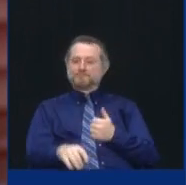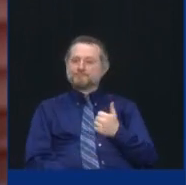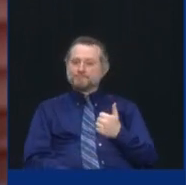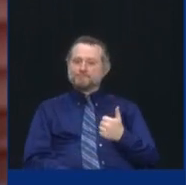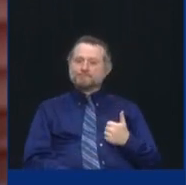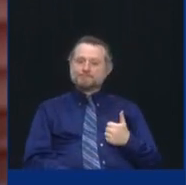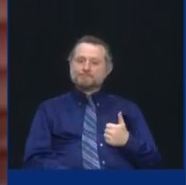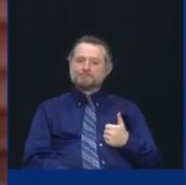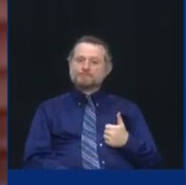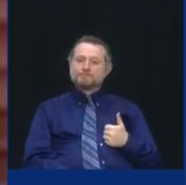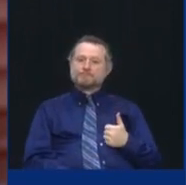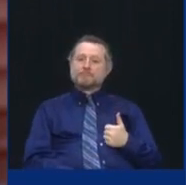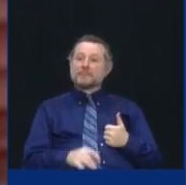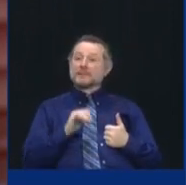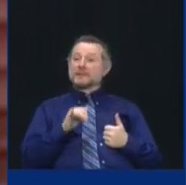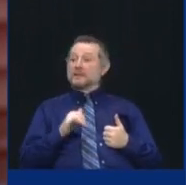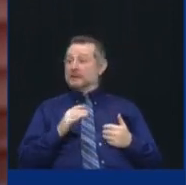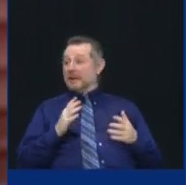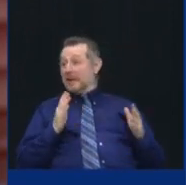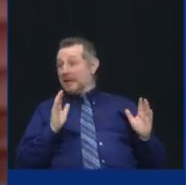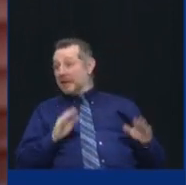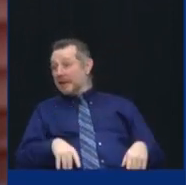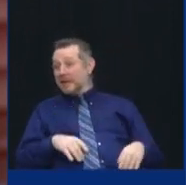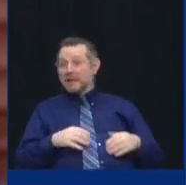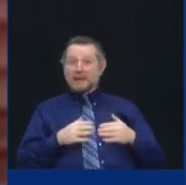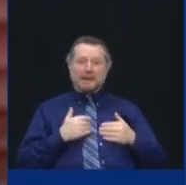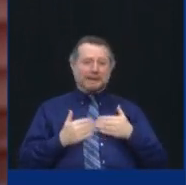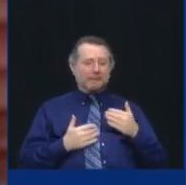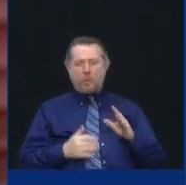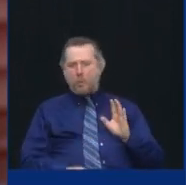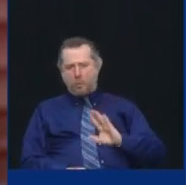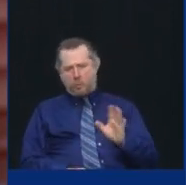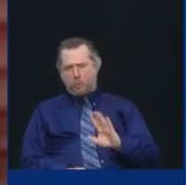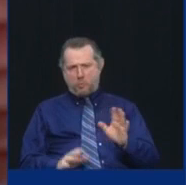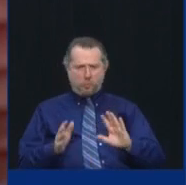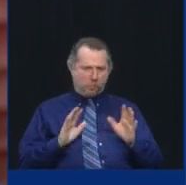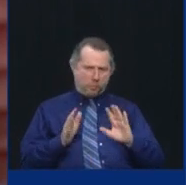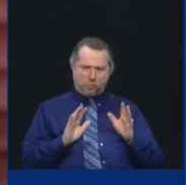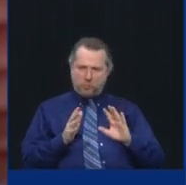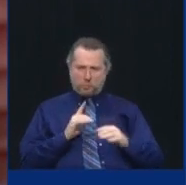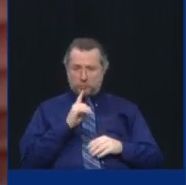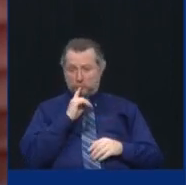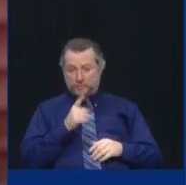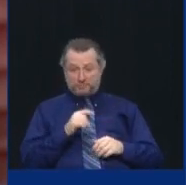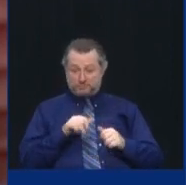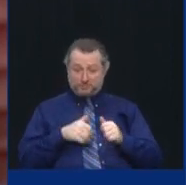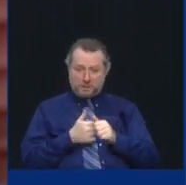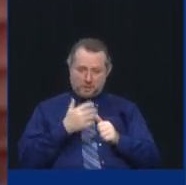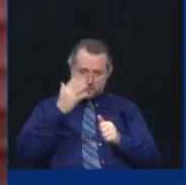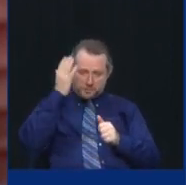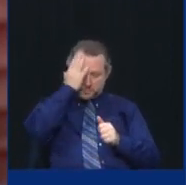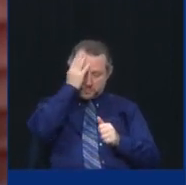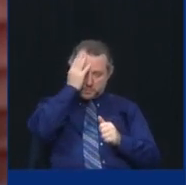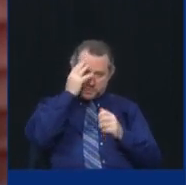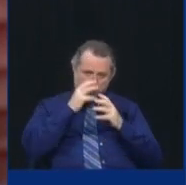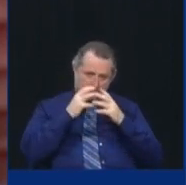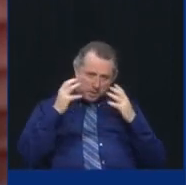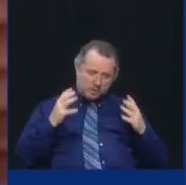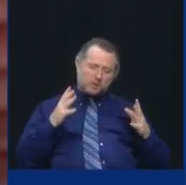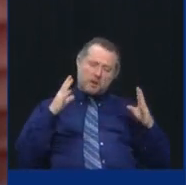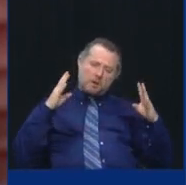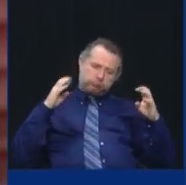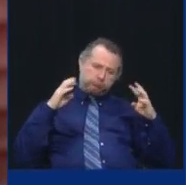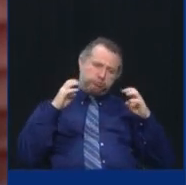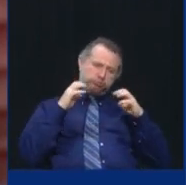That is a more complicated equation than it suggests. The obvious